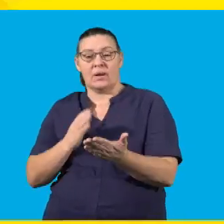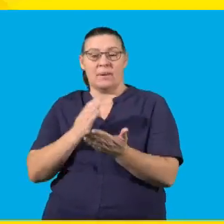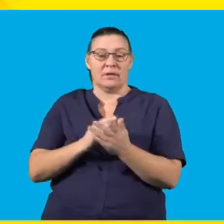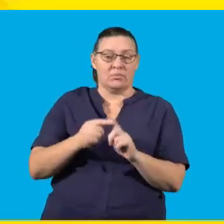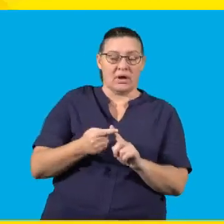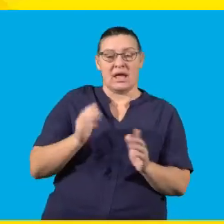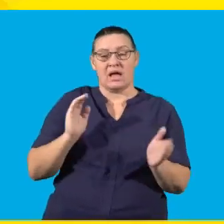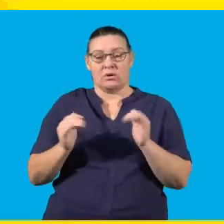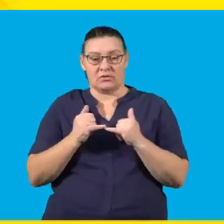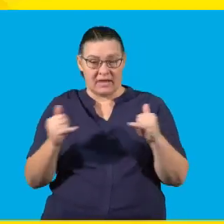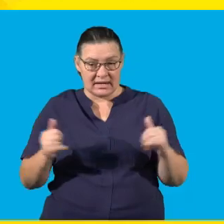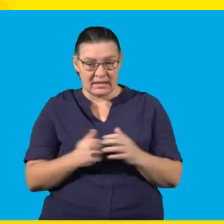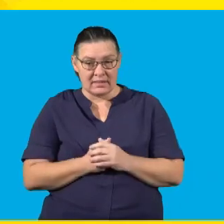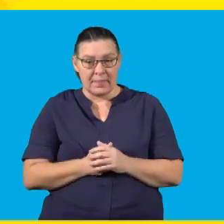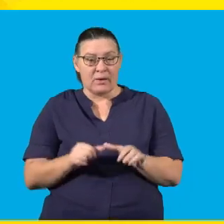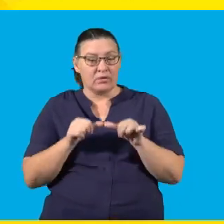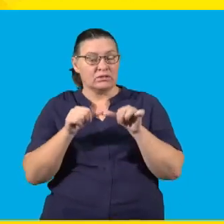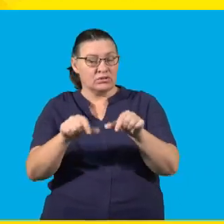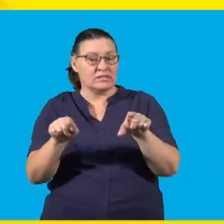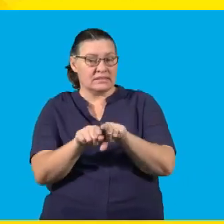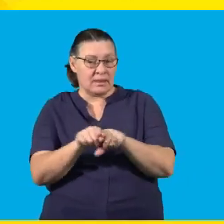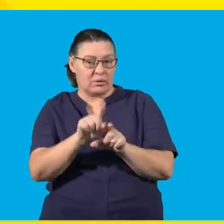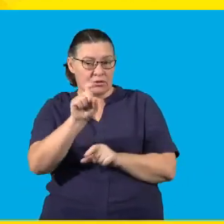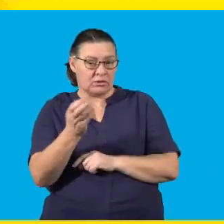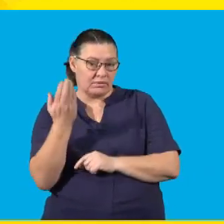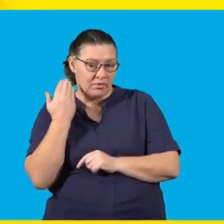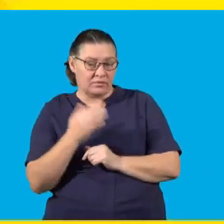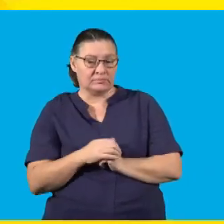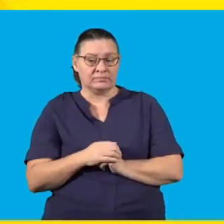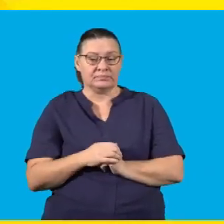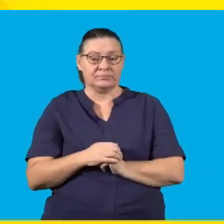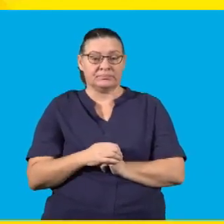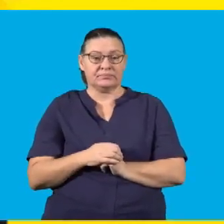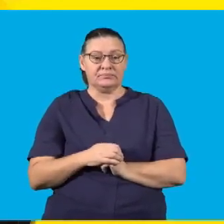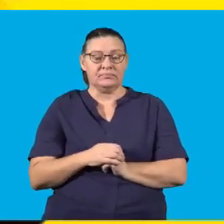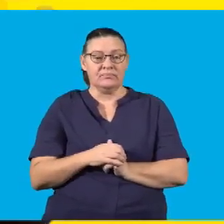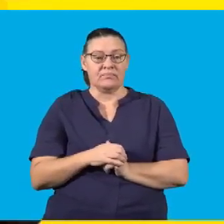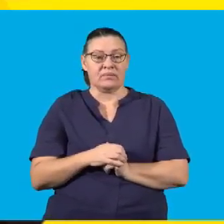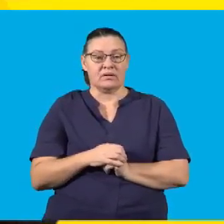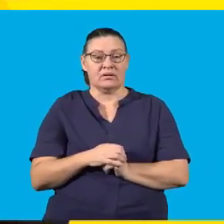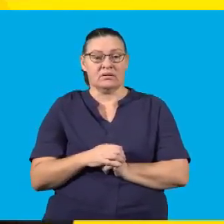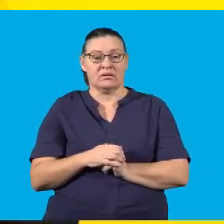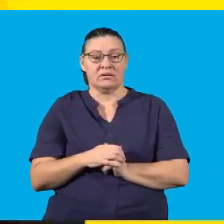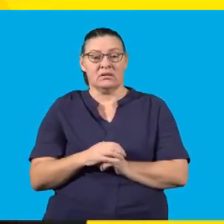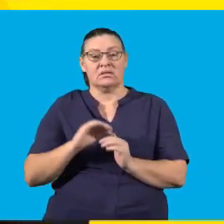midpoints, equation of lines. We're going to continue with the same question we were looking at before the ad break, and this is just part E. We